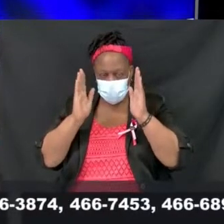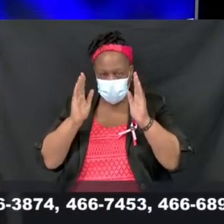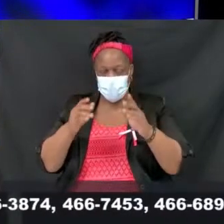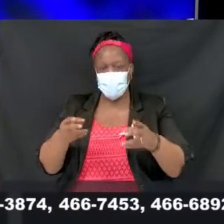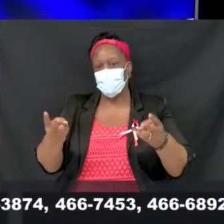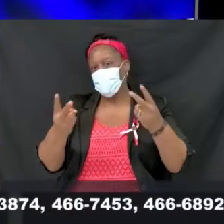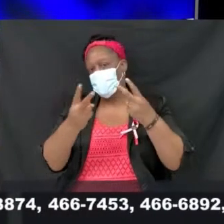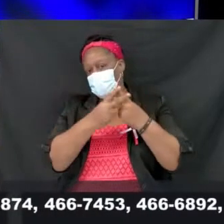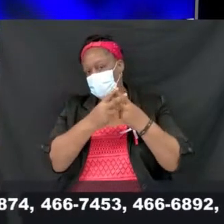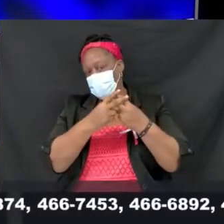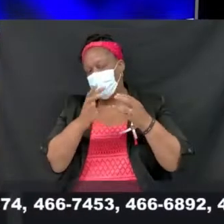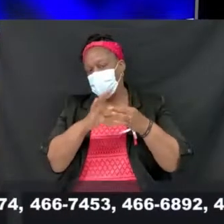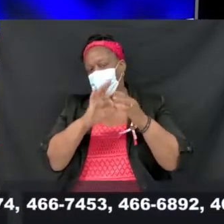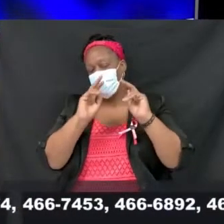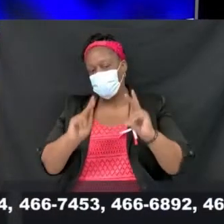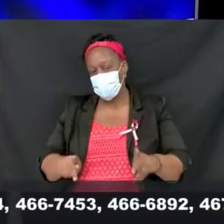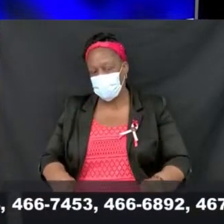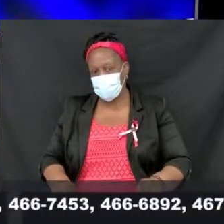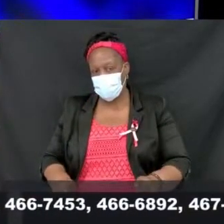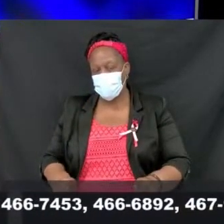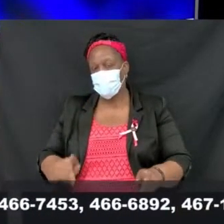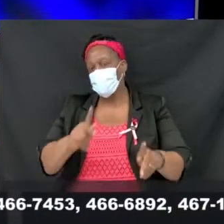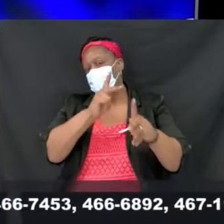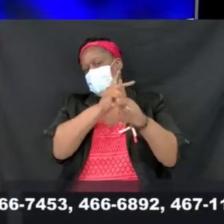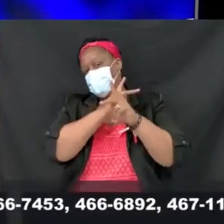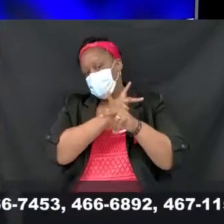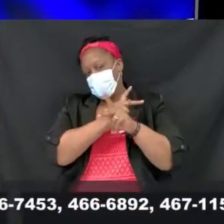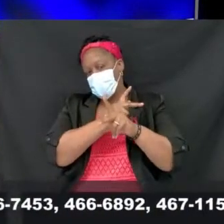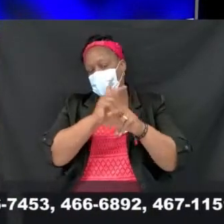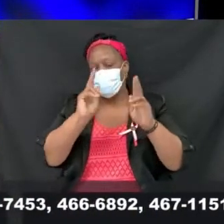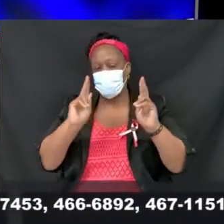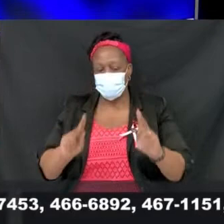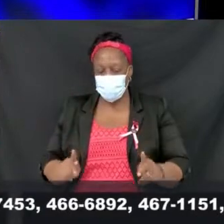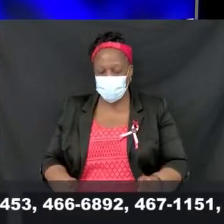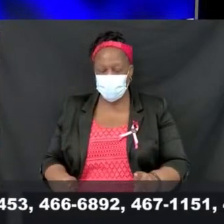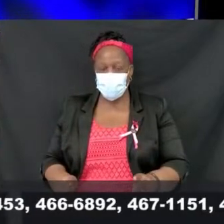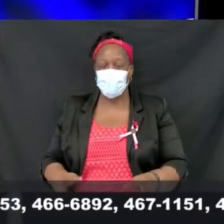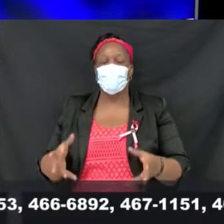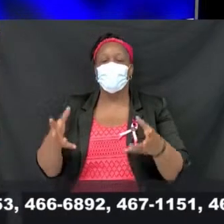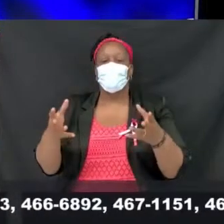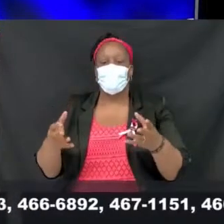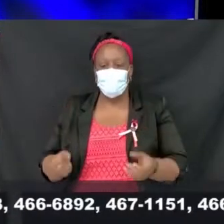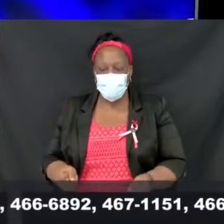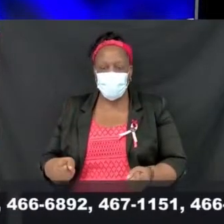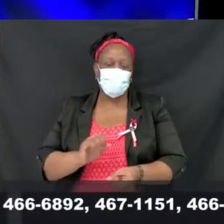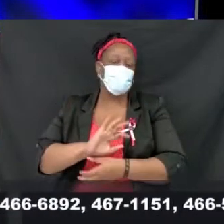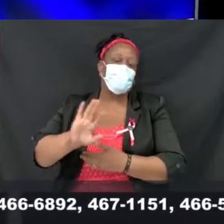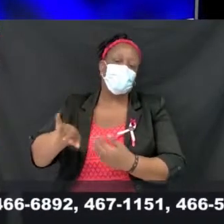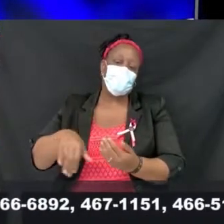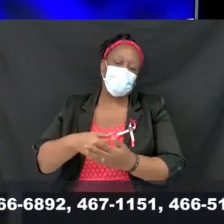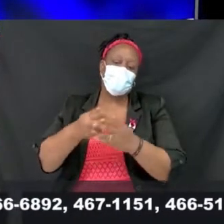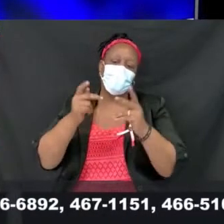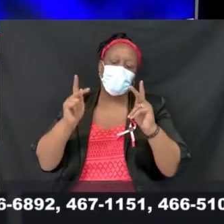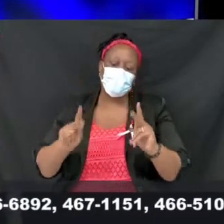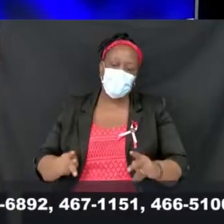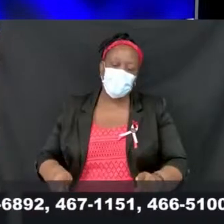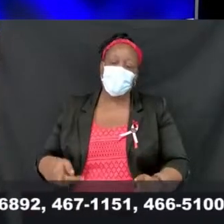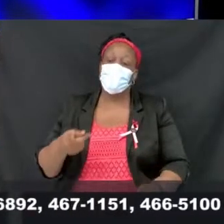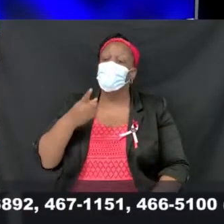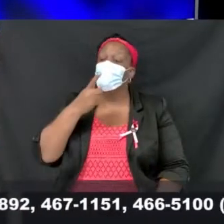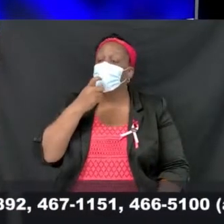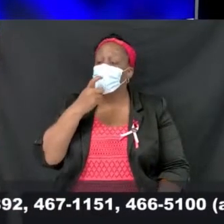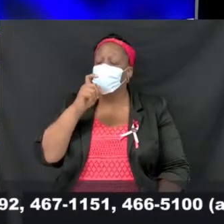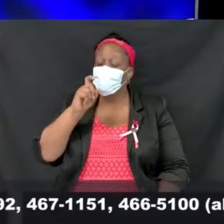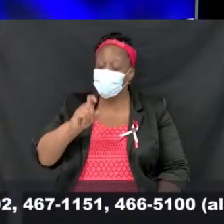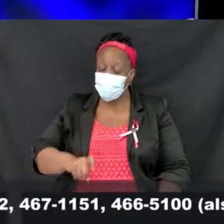and residents. We have said all along also that we want to get all who should be vaccinated so